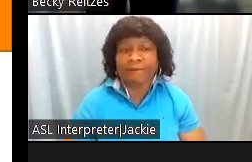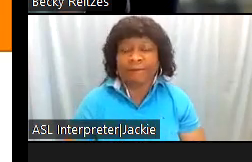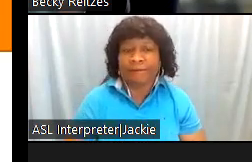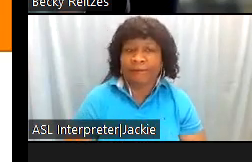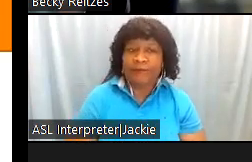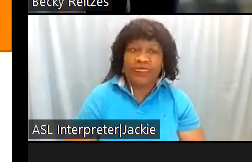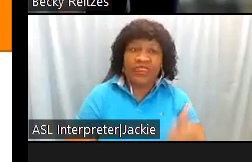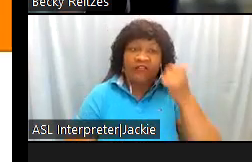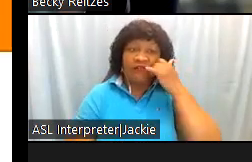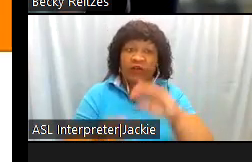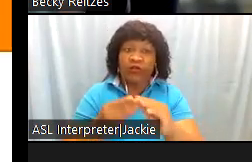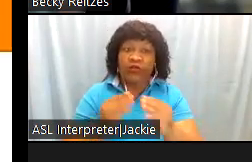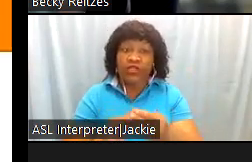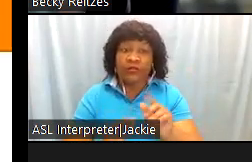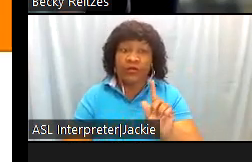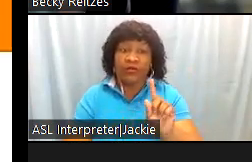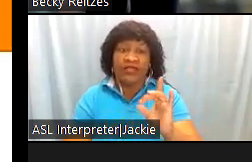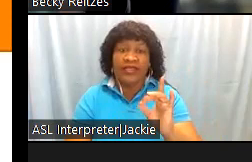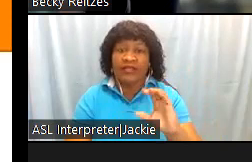So the phone number for that is